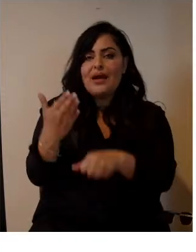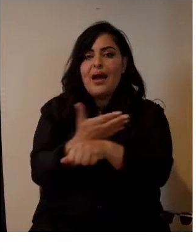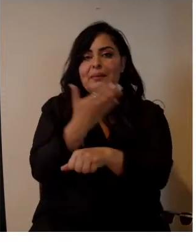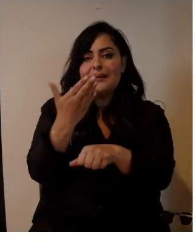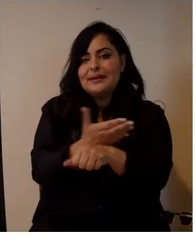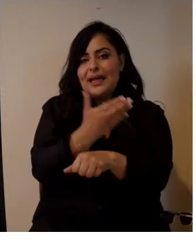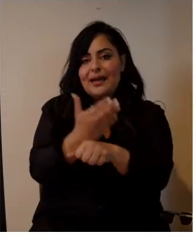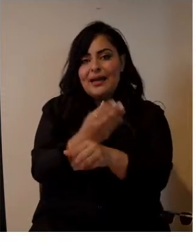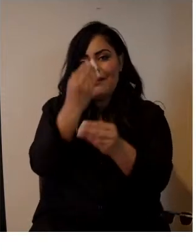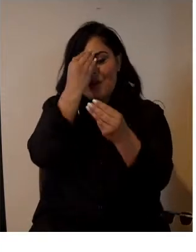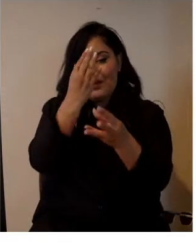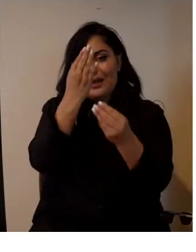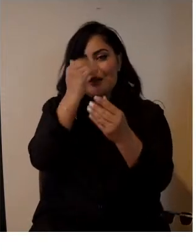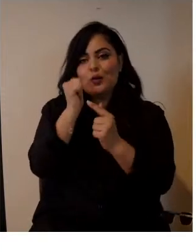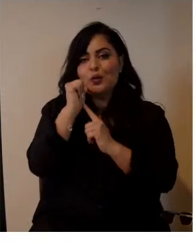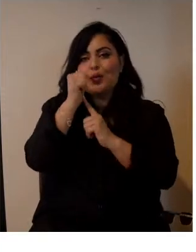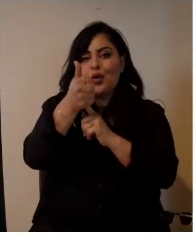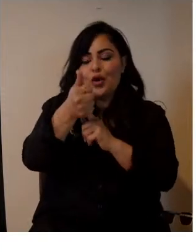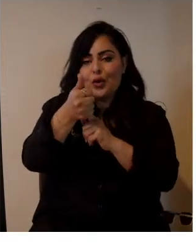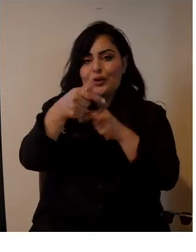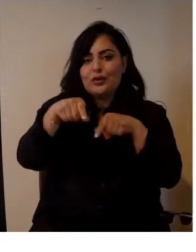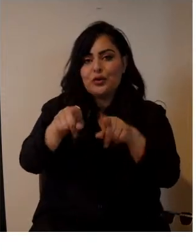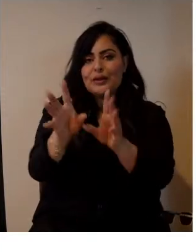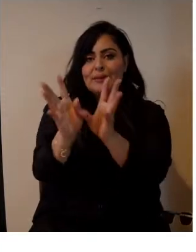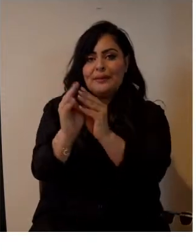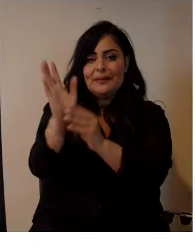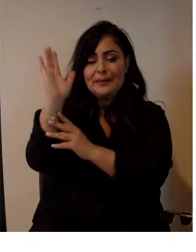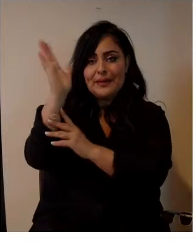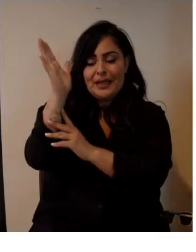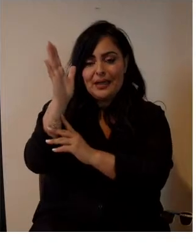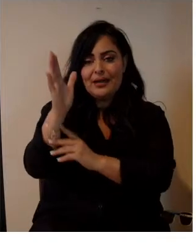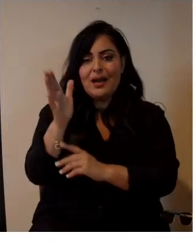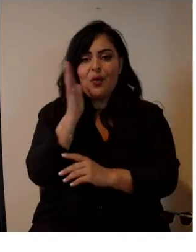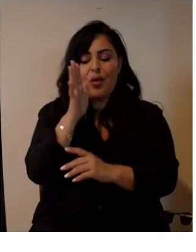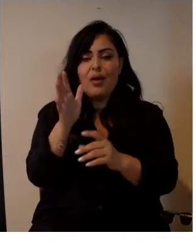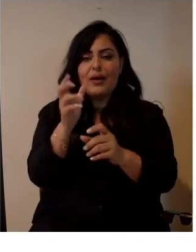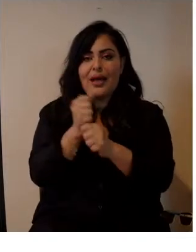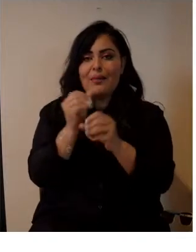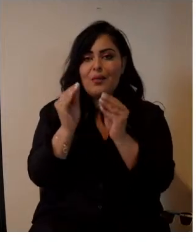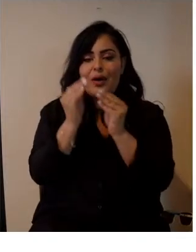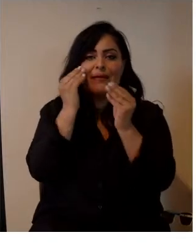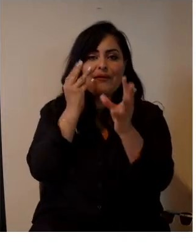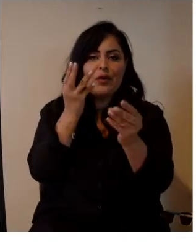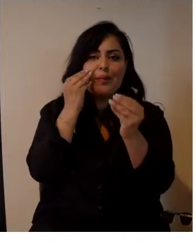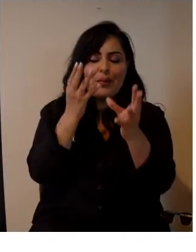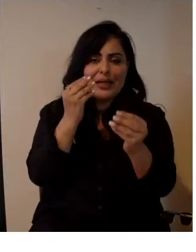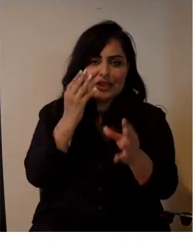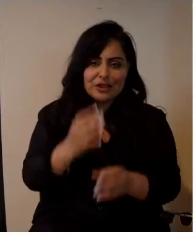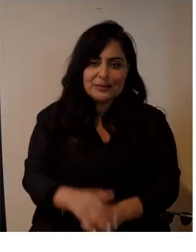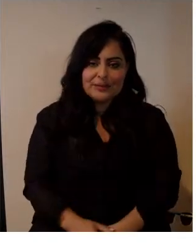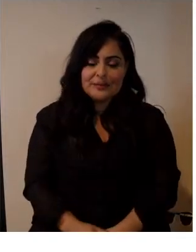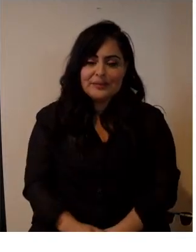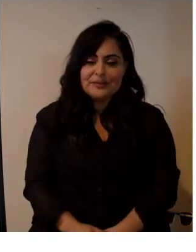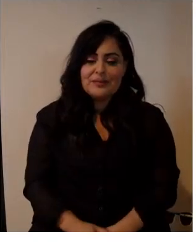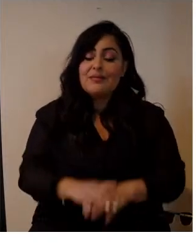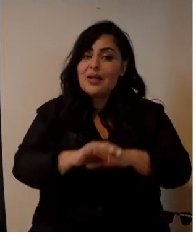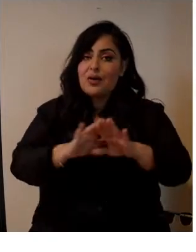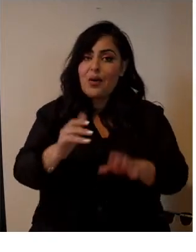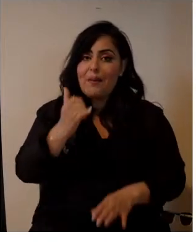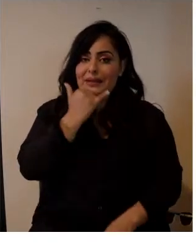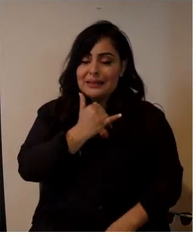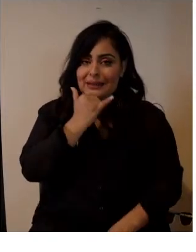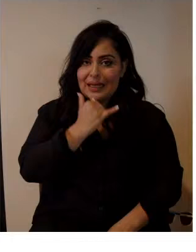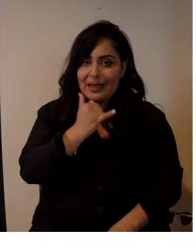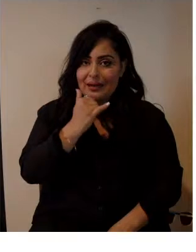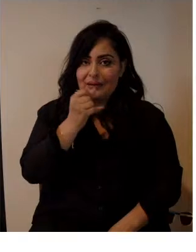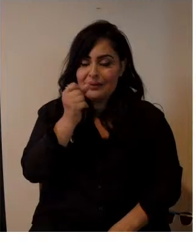on this, and tomorrow at our briefing, I will provide as much information as I get in real time. But make no mistake, I'm